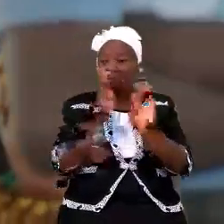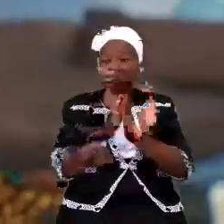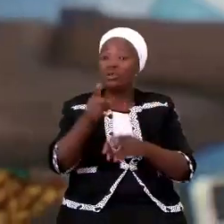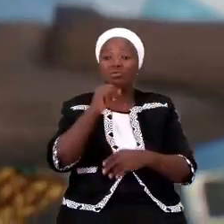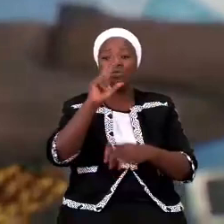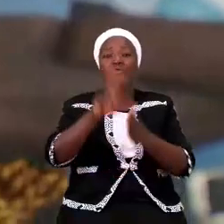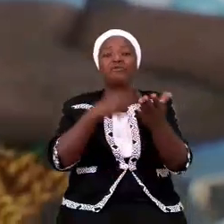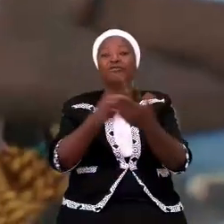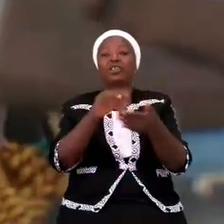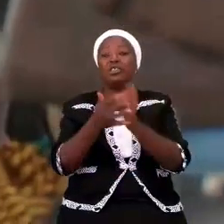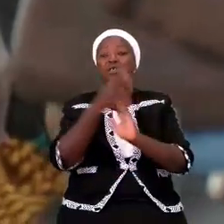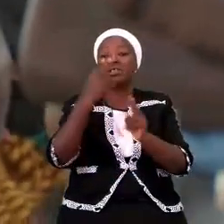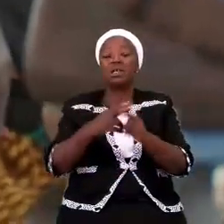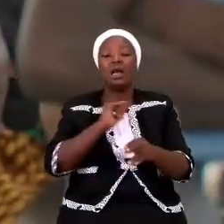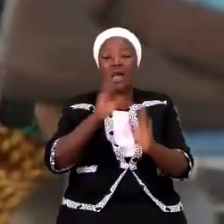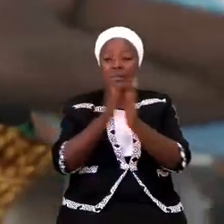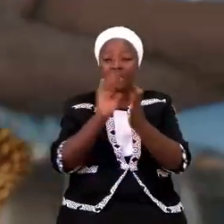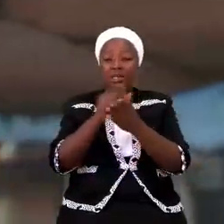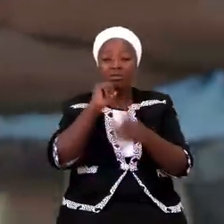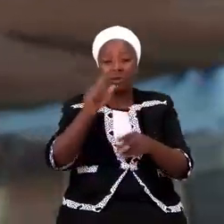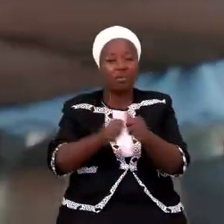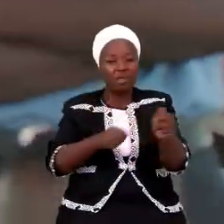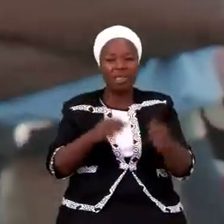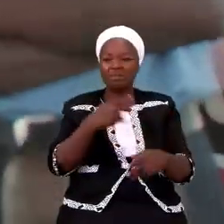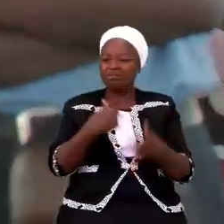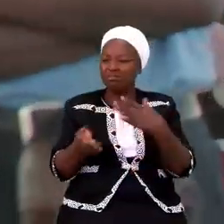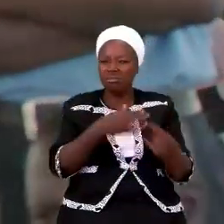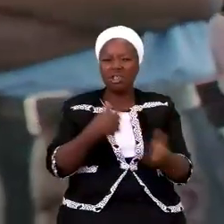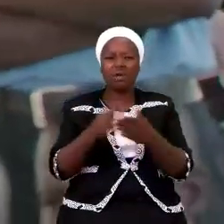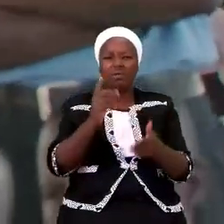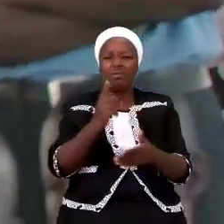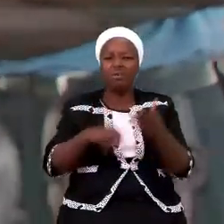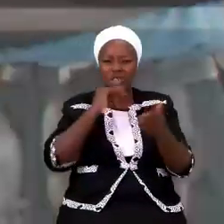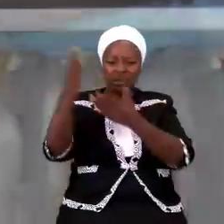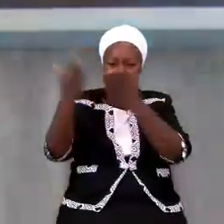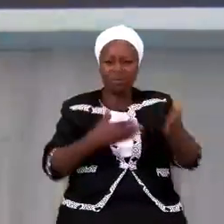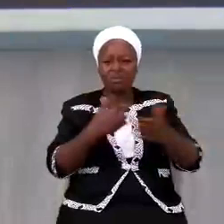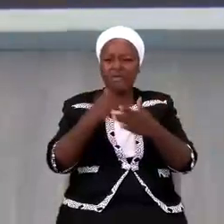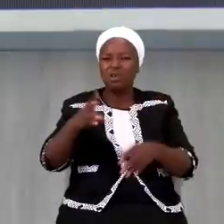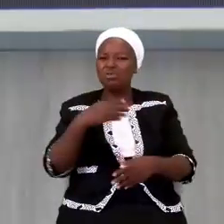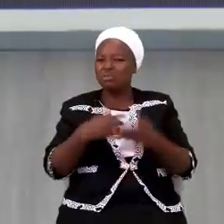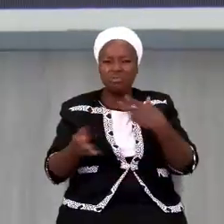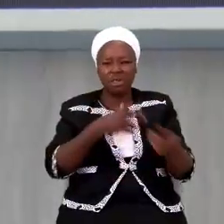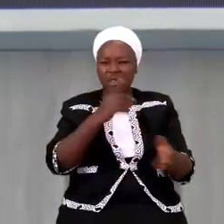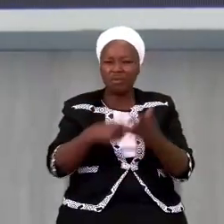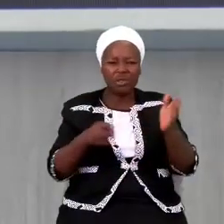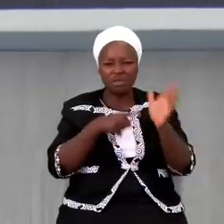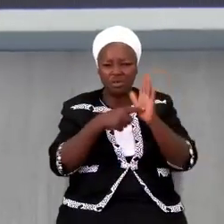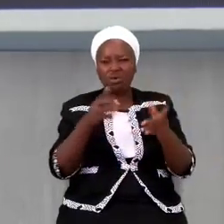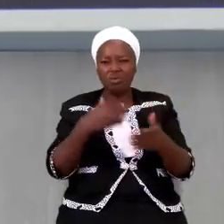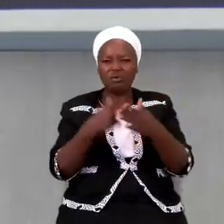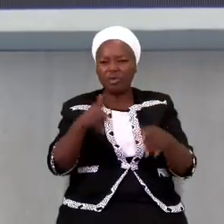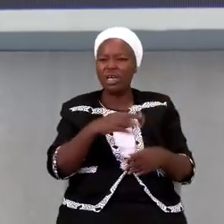whatever they show before you, nothing of this world will cut you off from the